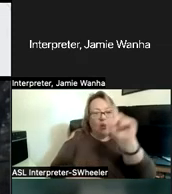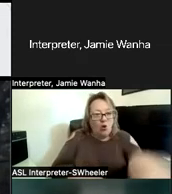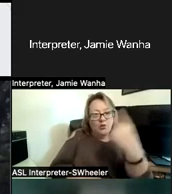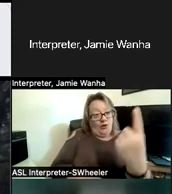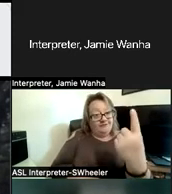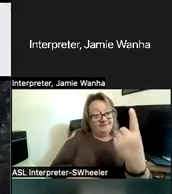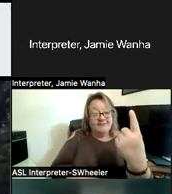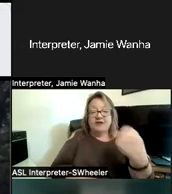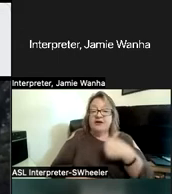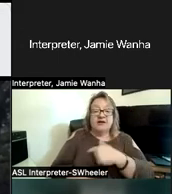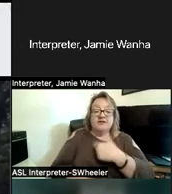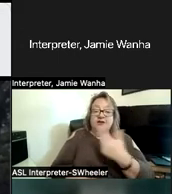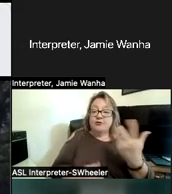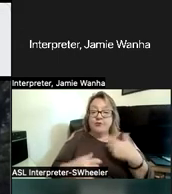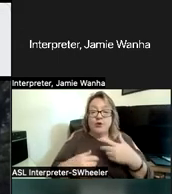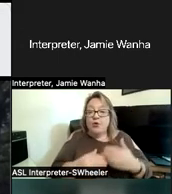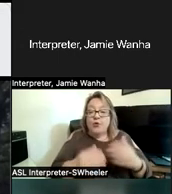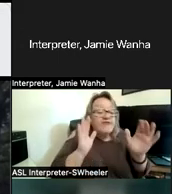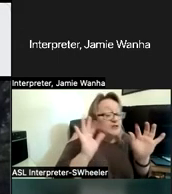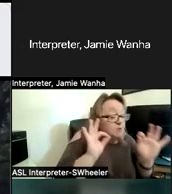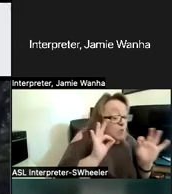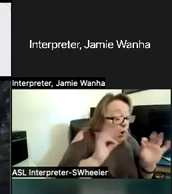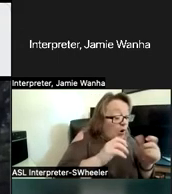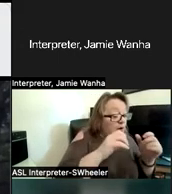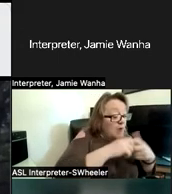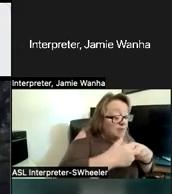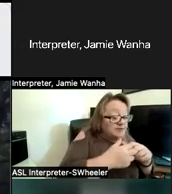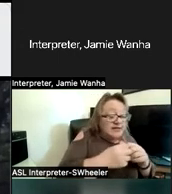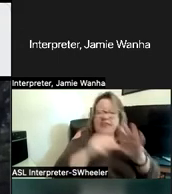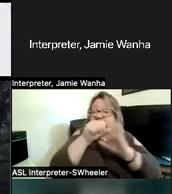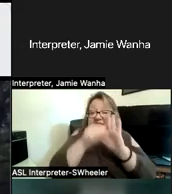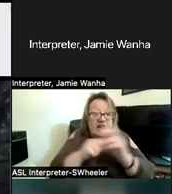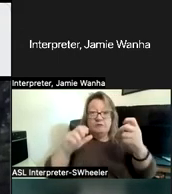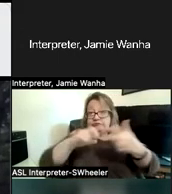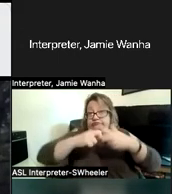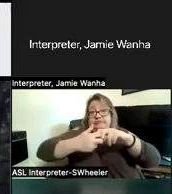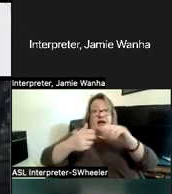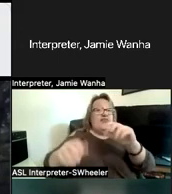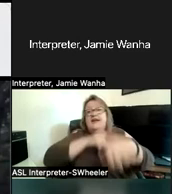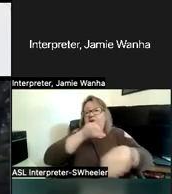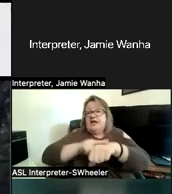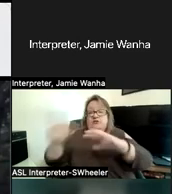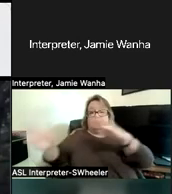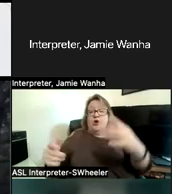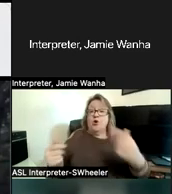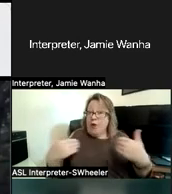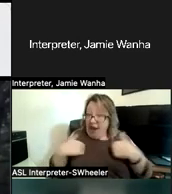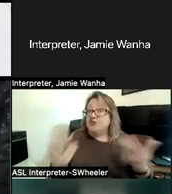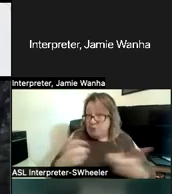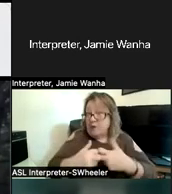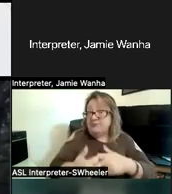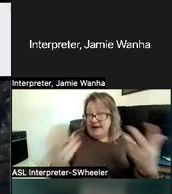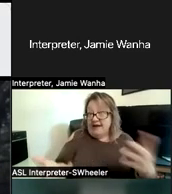we do the small home fires and the multi-state natural disasters, which we have some going on right now, as you can imagine. So